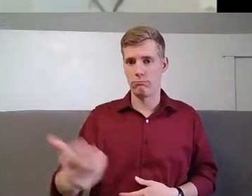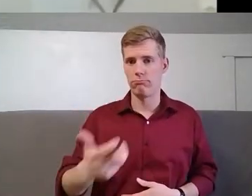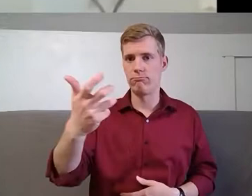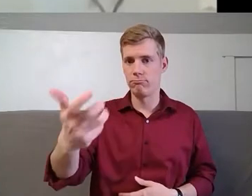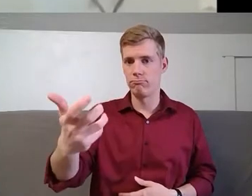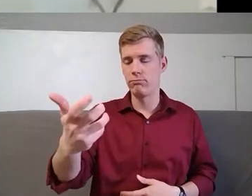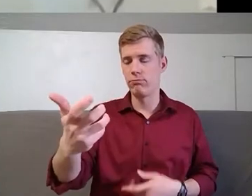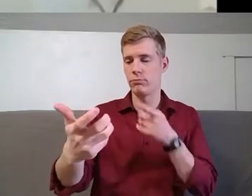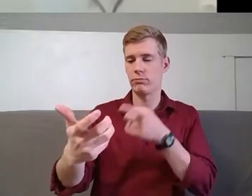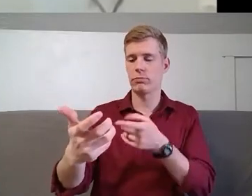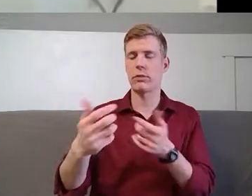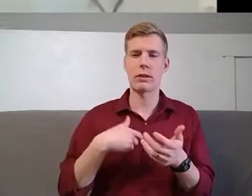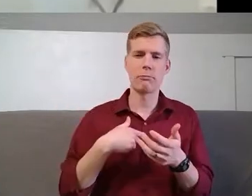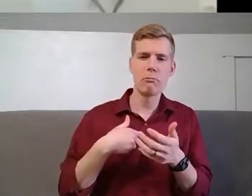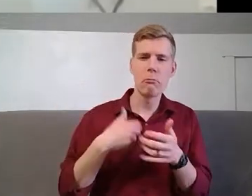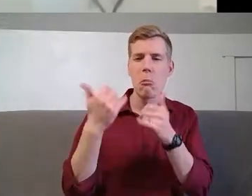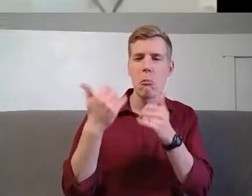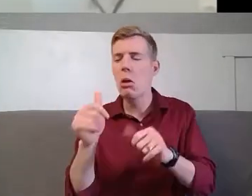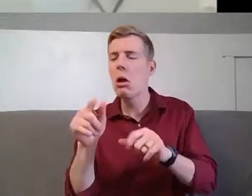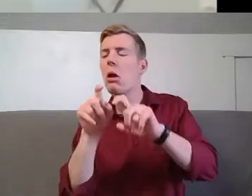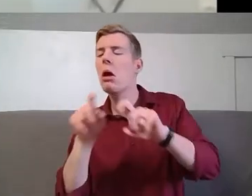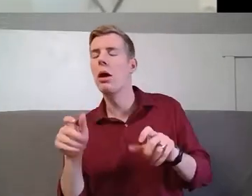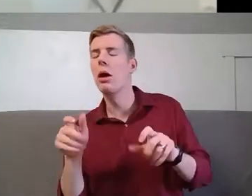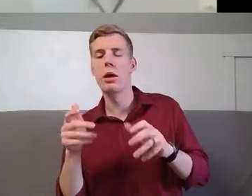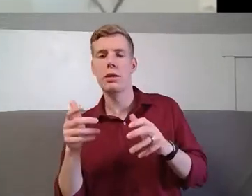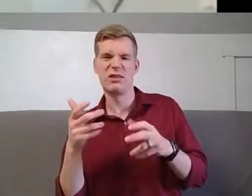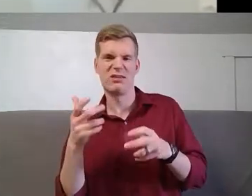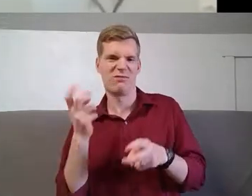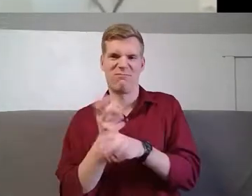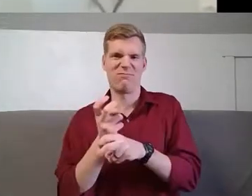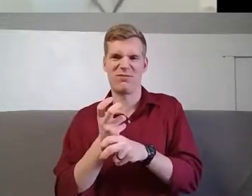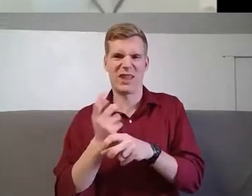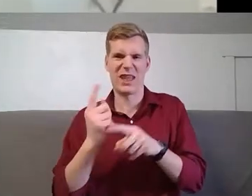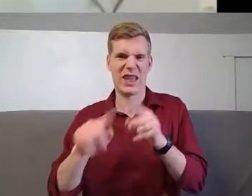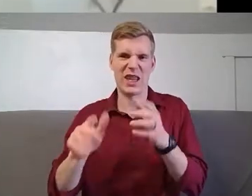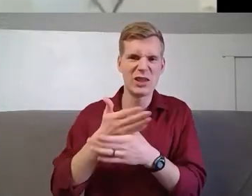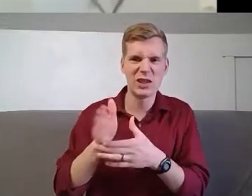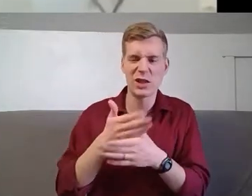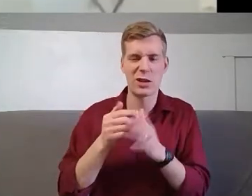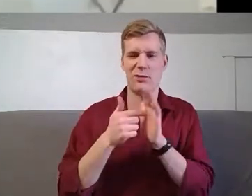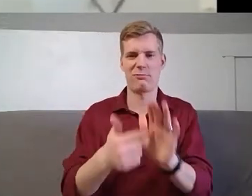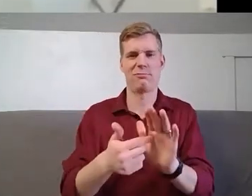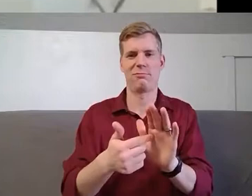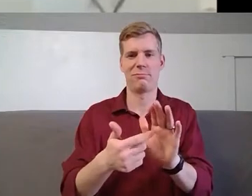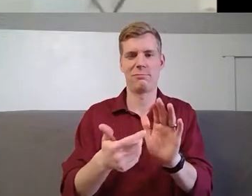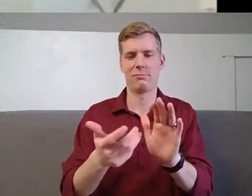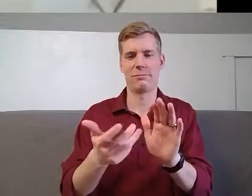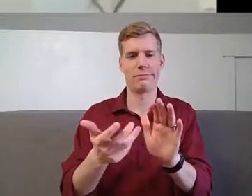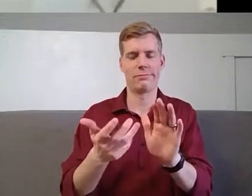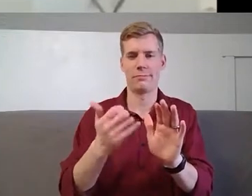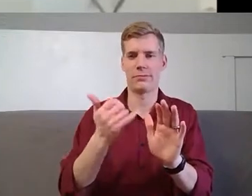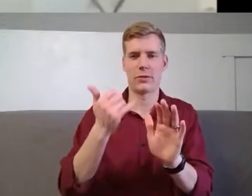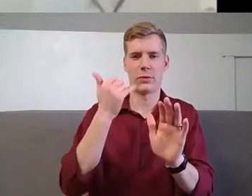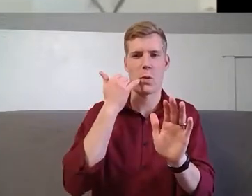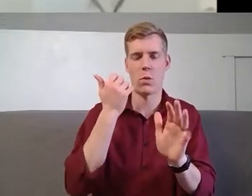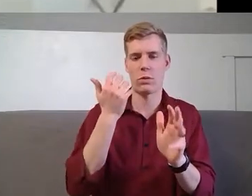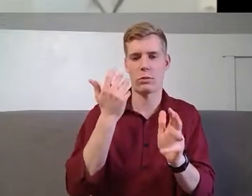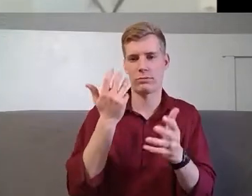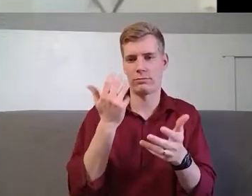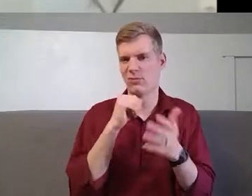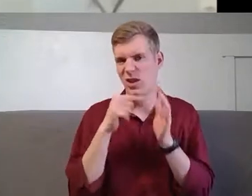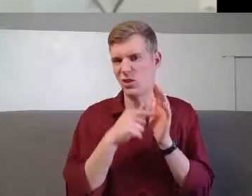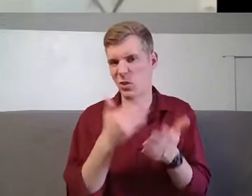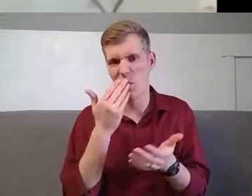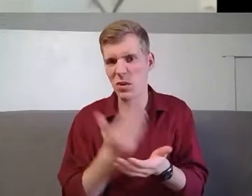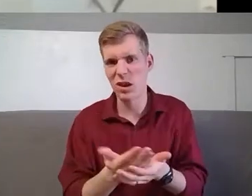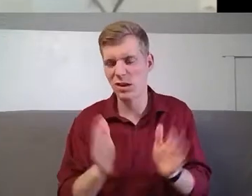and I played around with it a little bit, and it was a little too hard to try and share my phone. It just wouldn't show you guys very